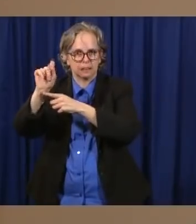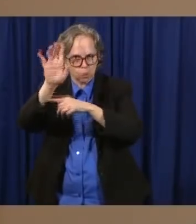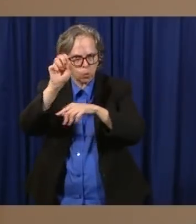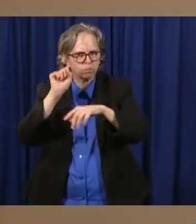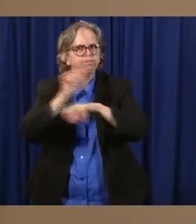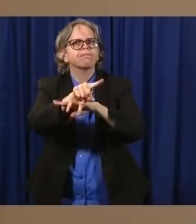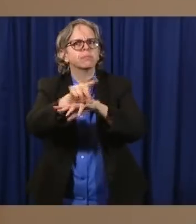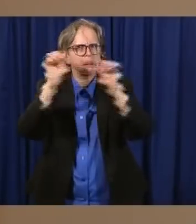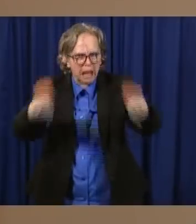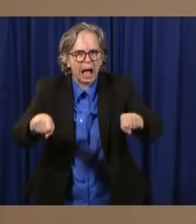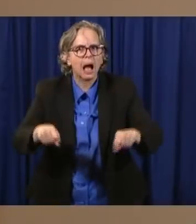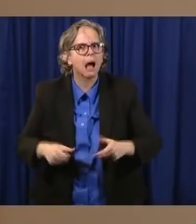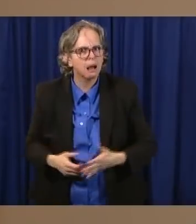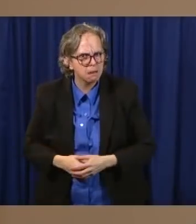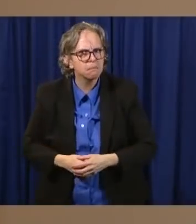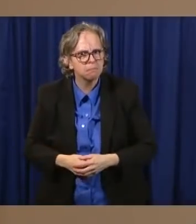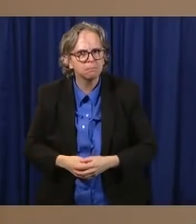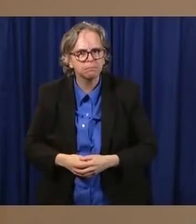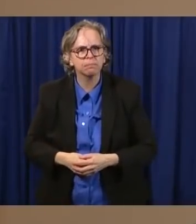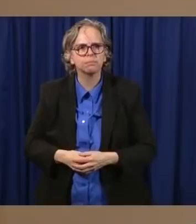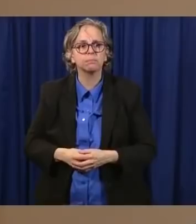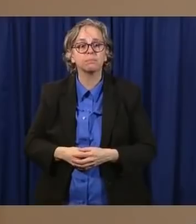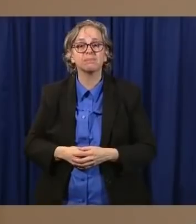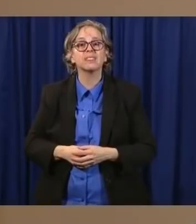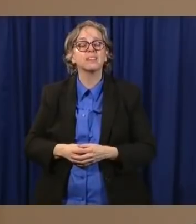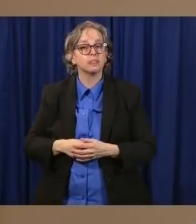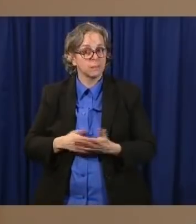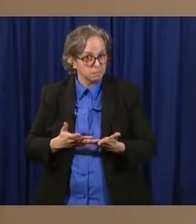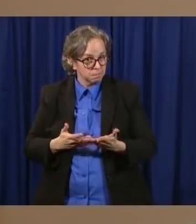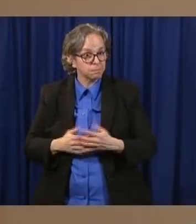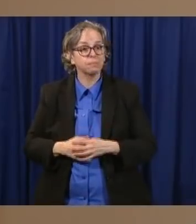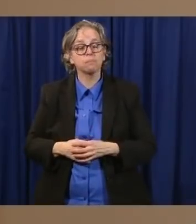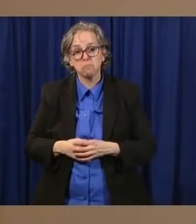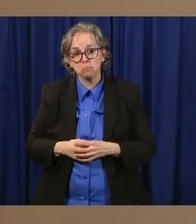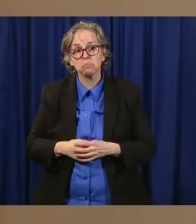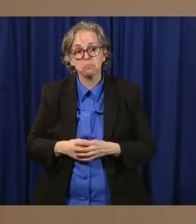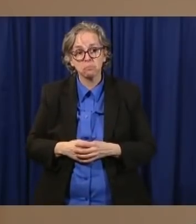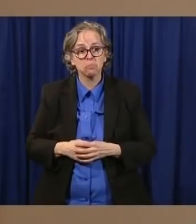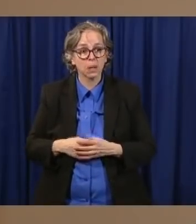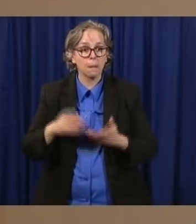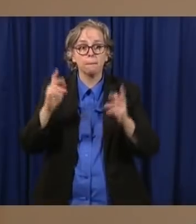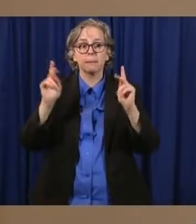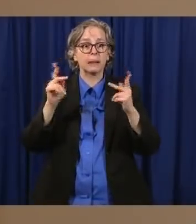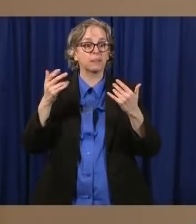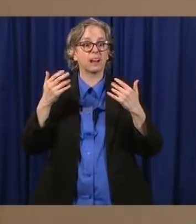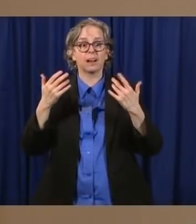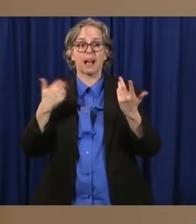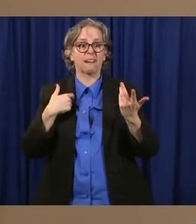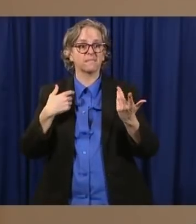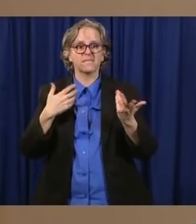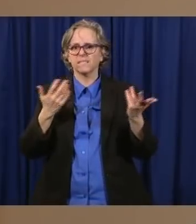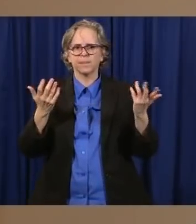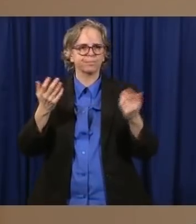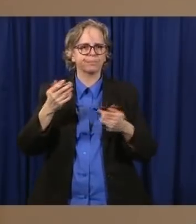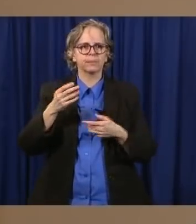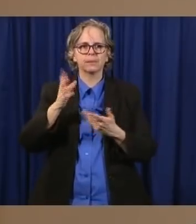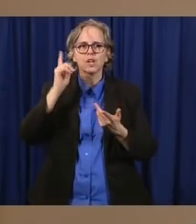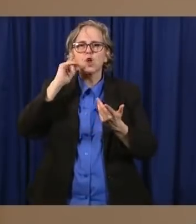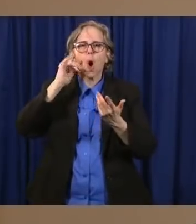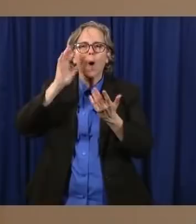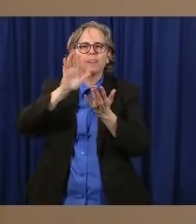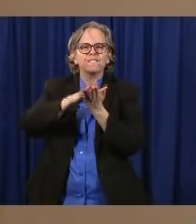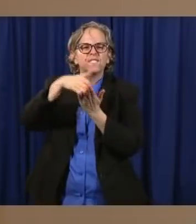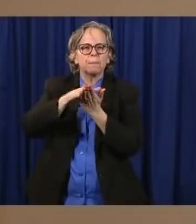should do. The other thing is a lot of people still have the old flip phone, especially, some of the elderly